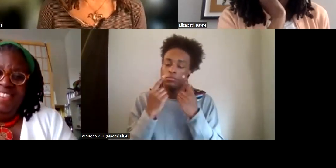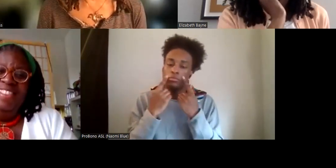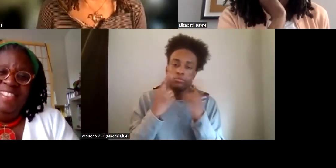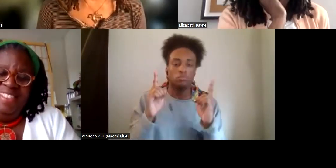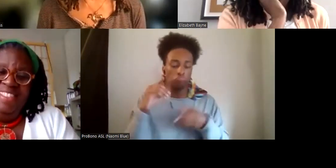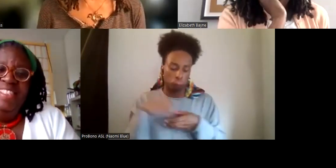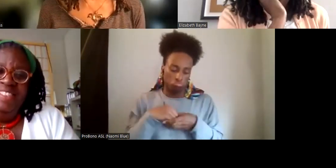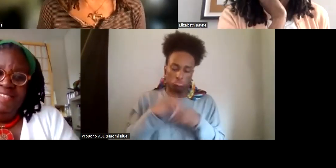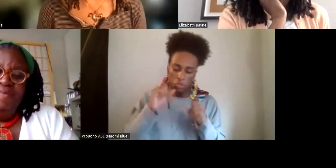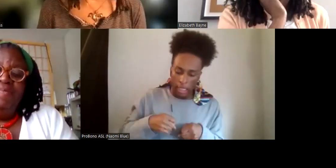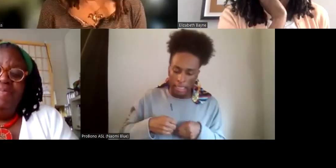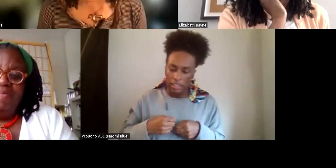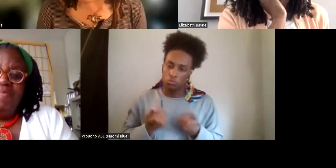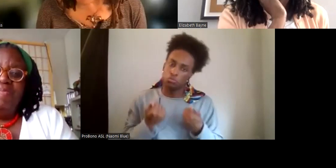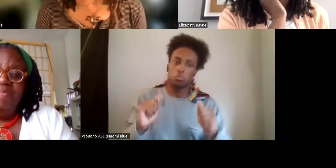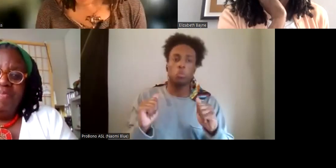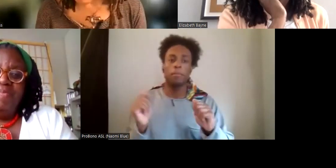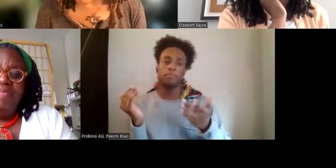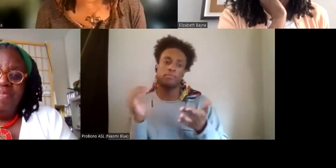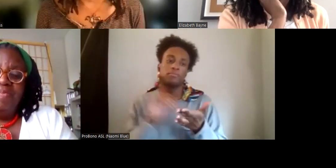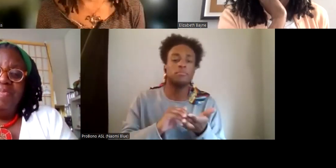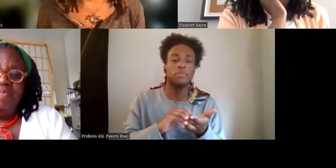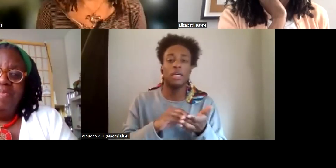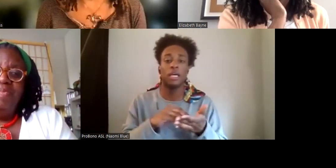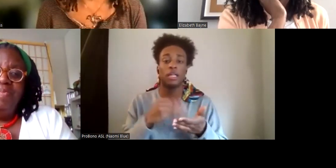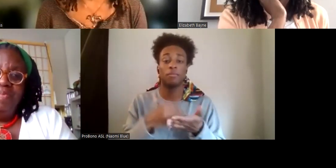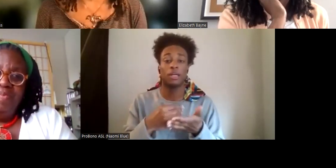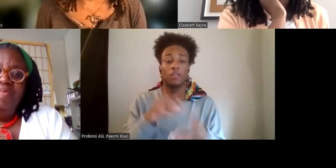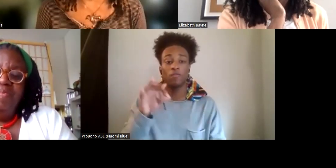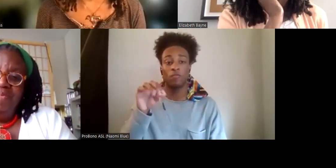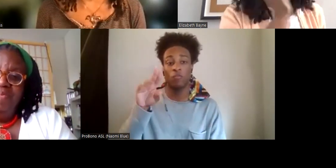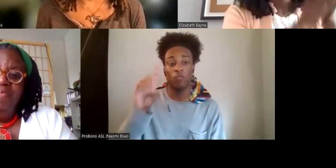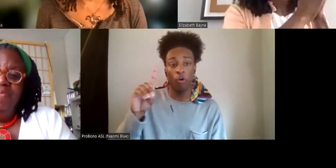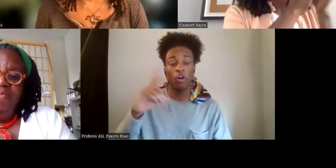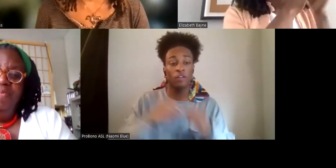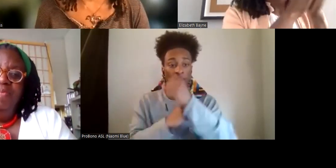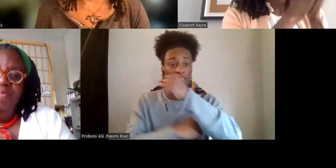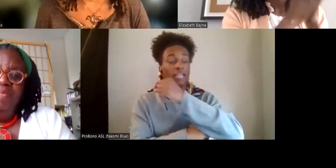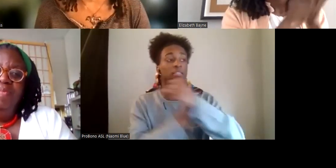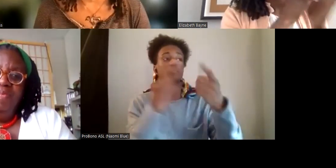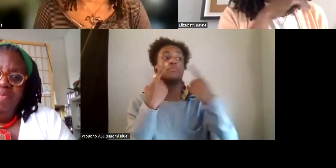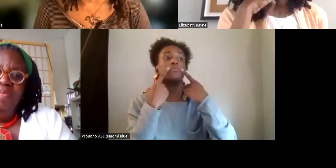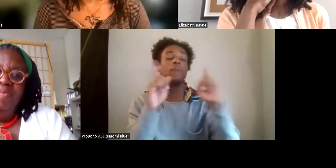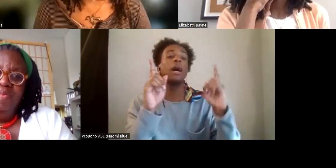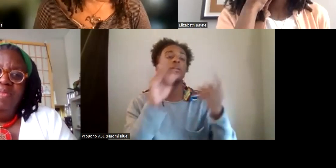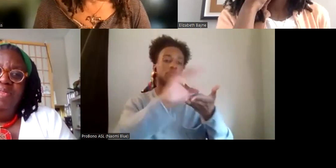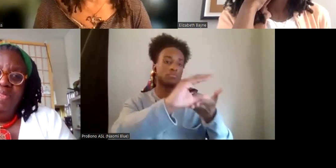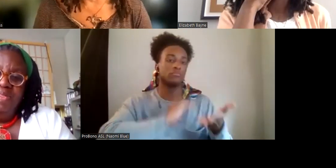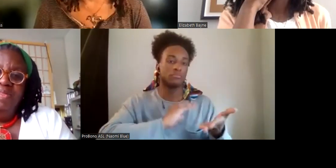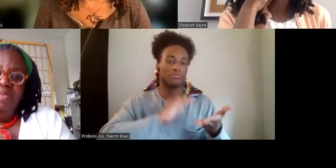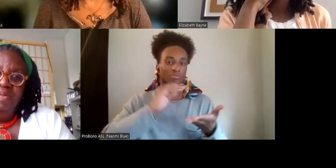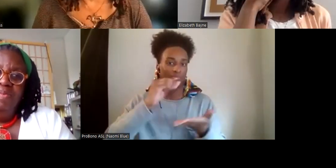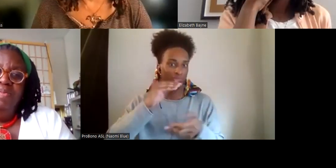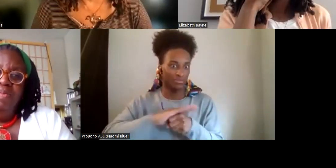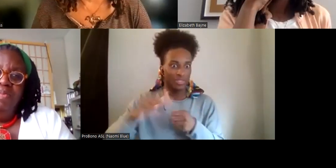and was able to get money from the Ford Foundation. Finally came in with my finishing funds, and the